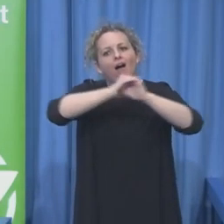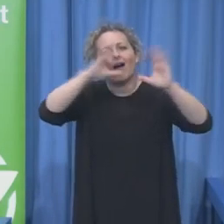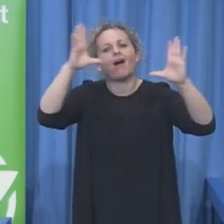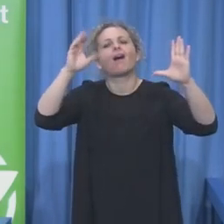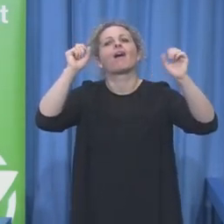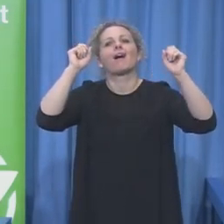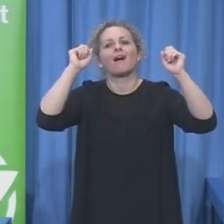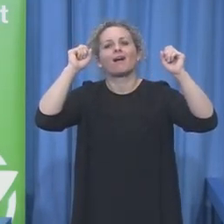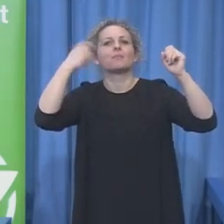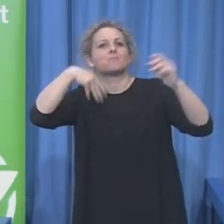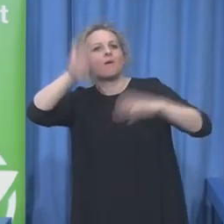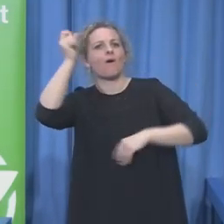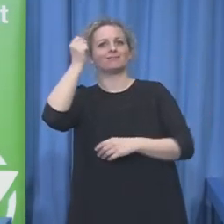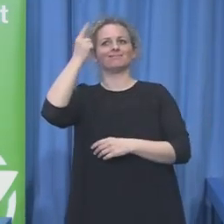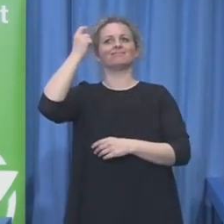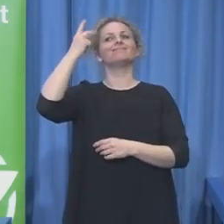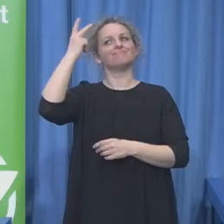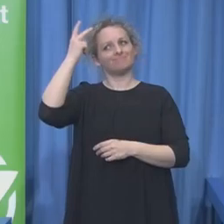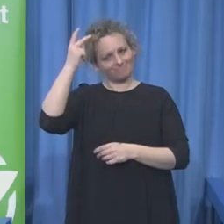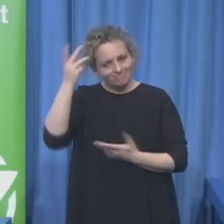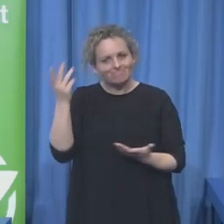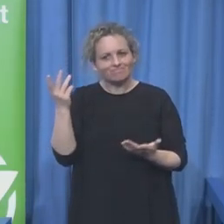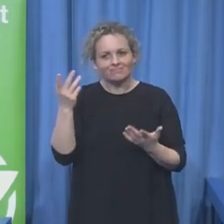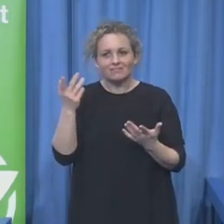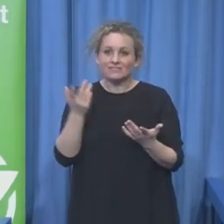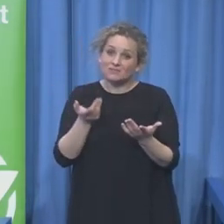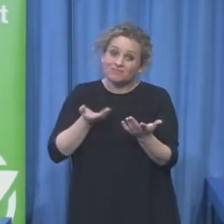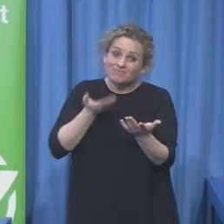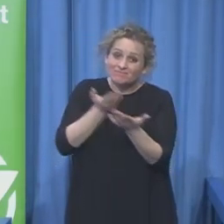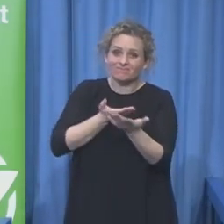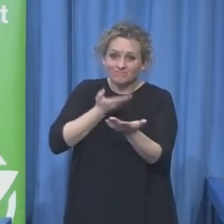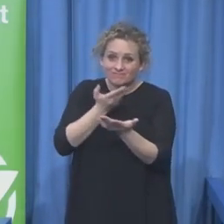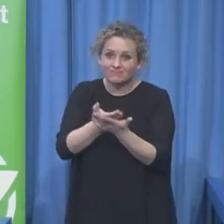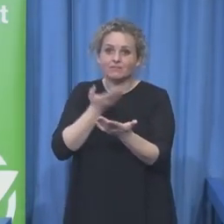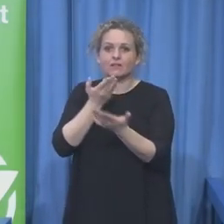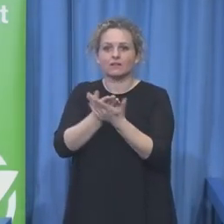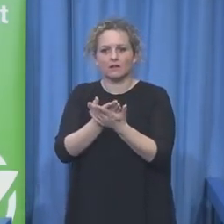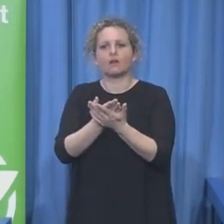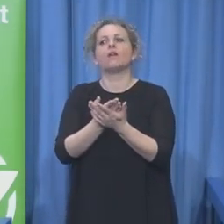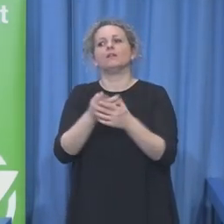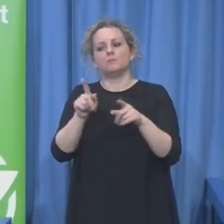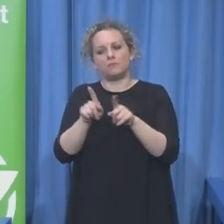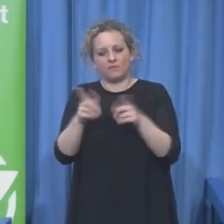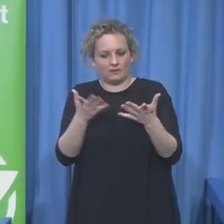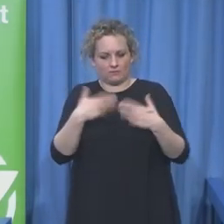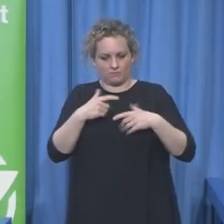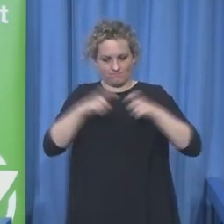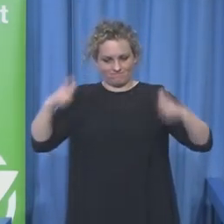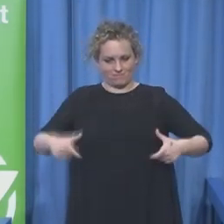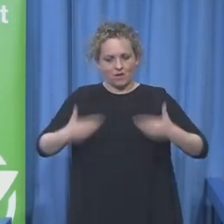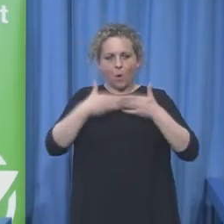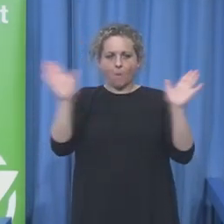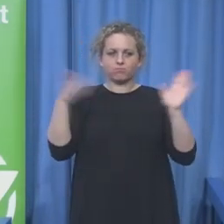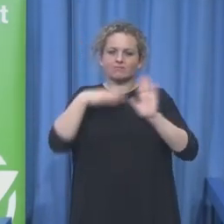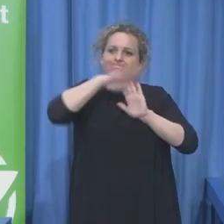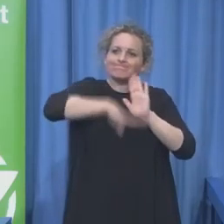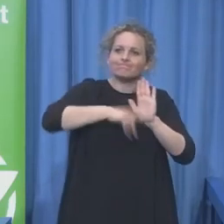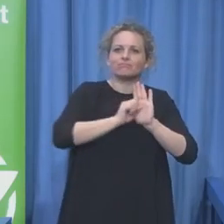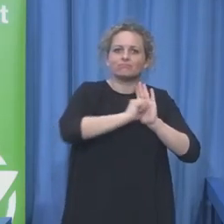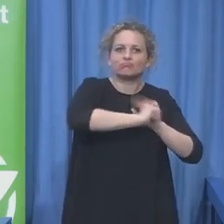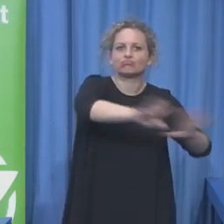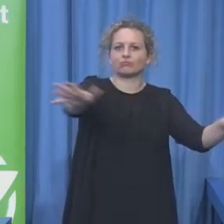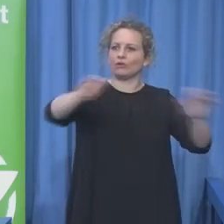open labor market. We also employ people, fewer people in protected units, but it's